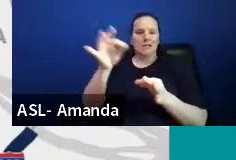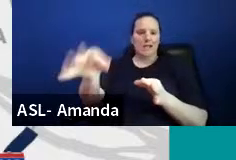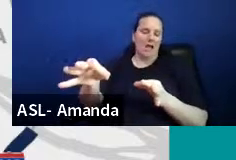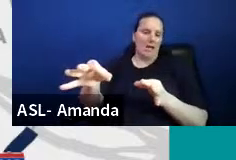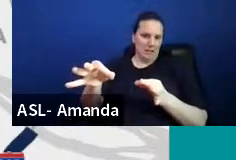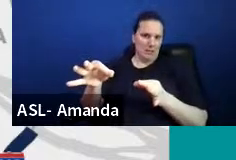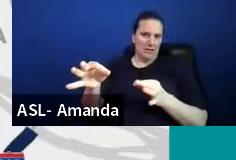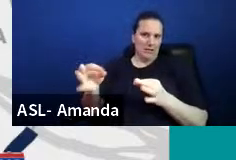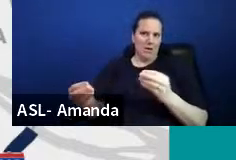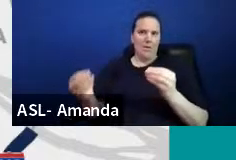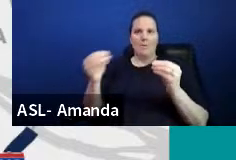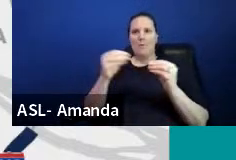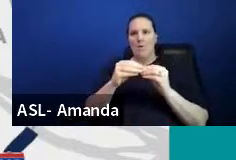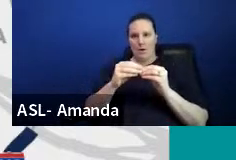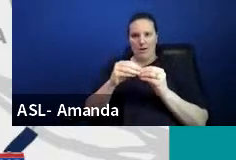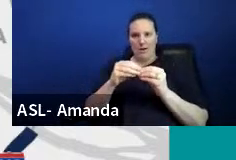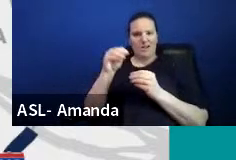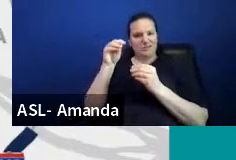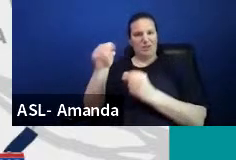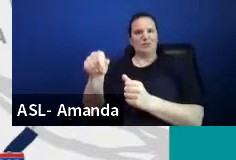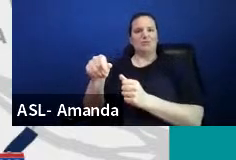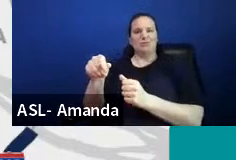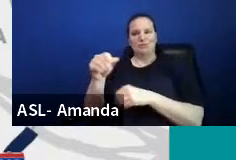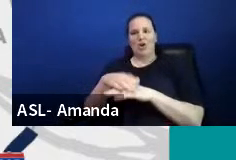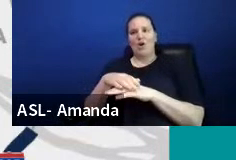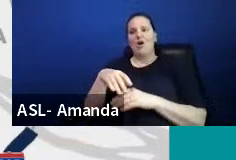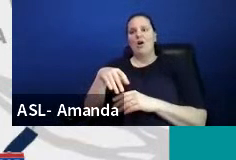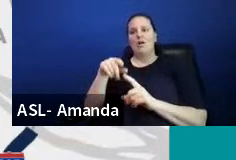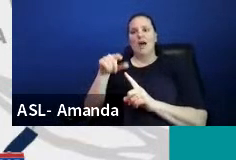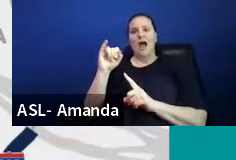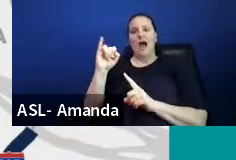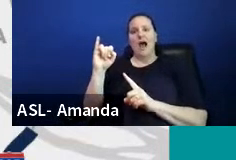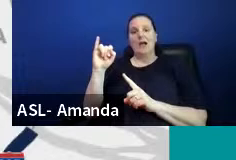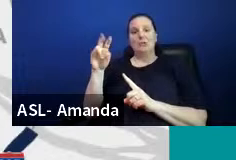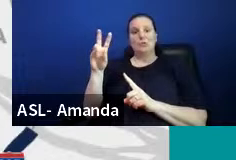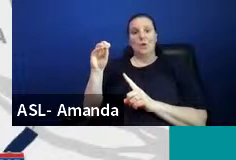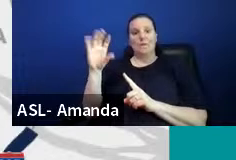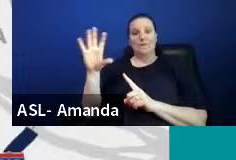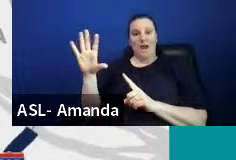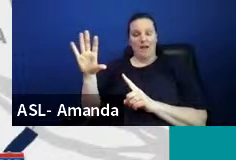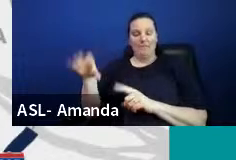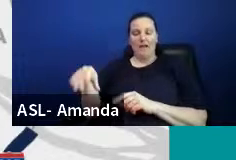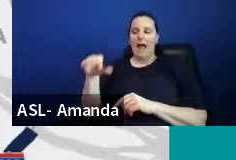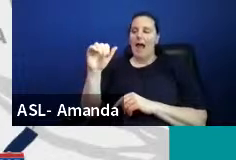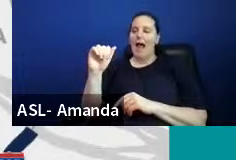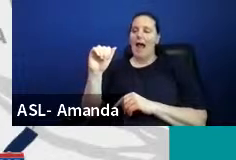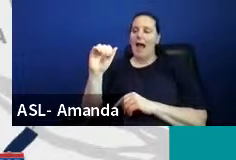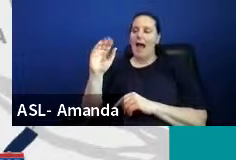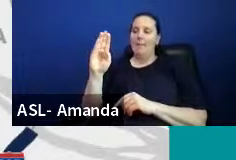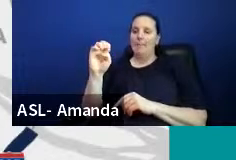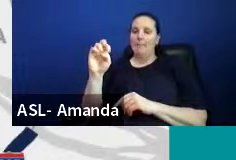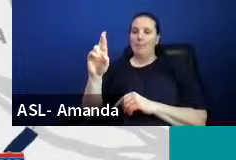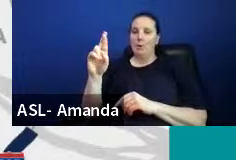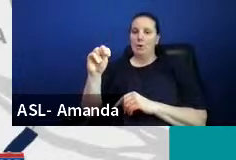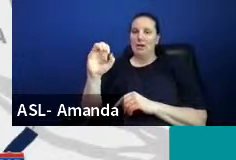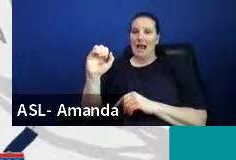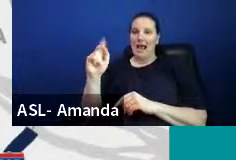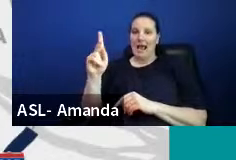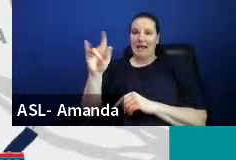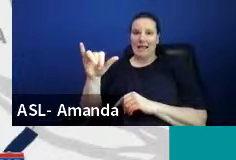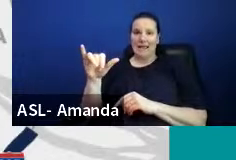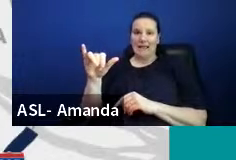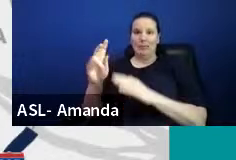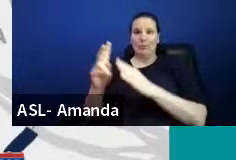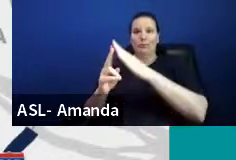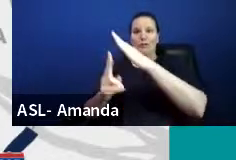additional expenditures on the I-205 Abernathy Bridge toll project. So that's the one kind